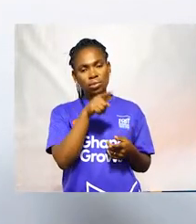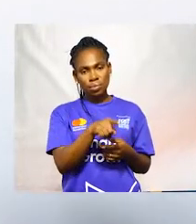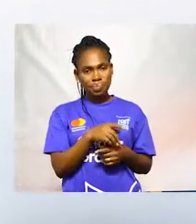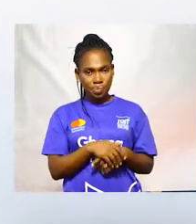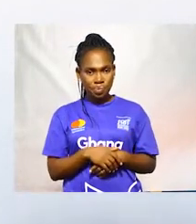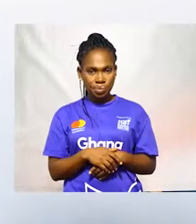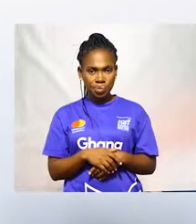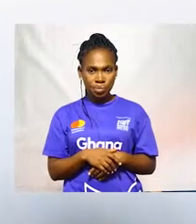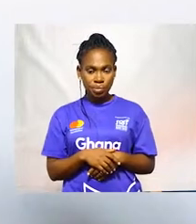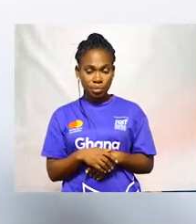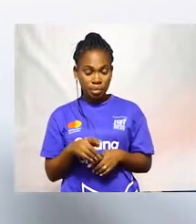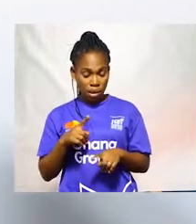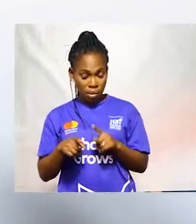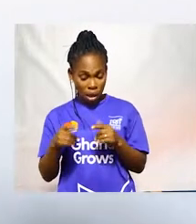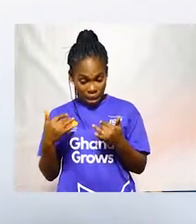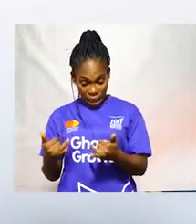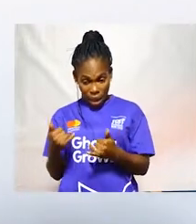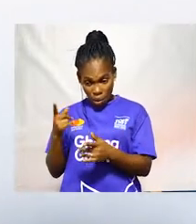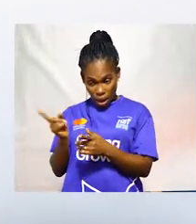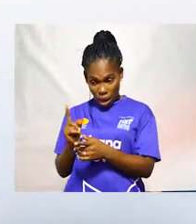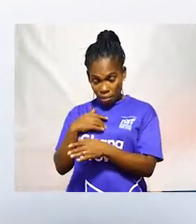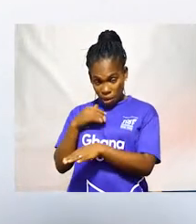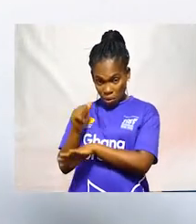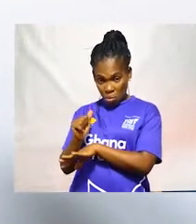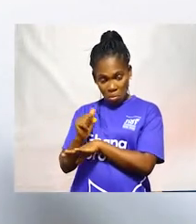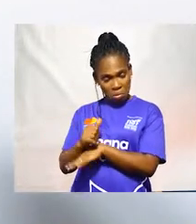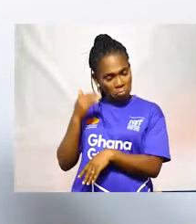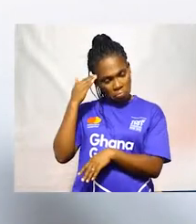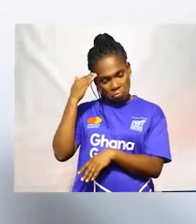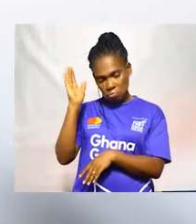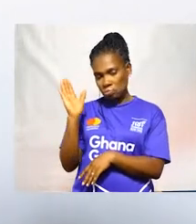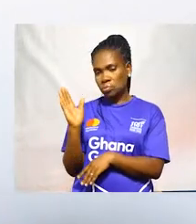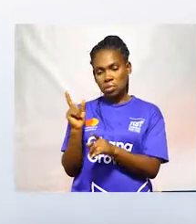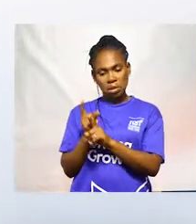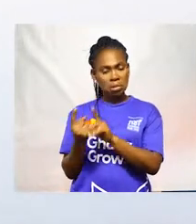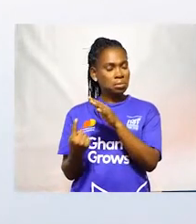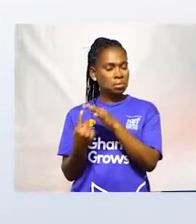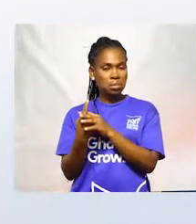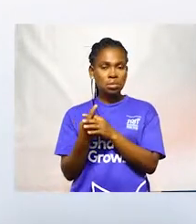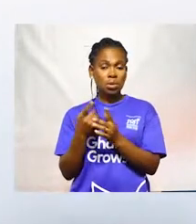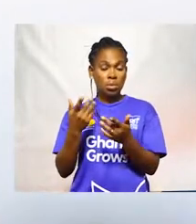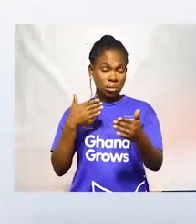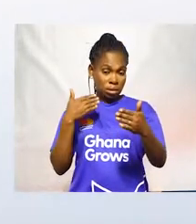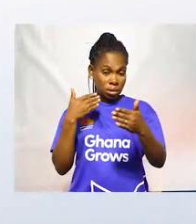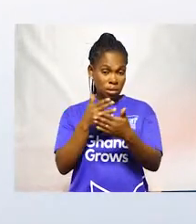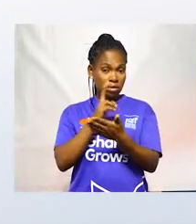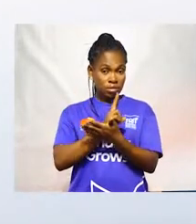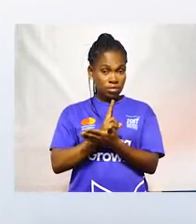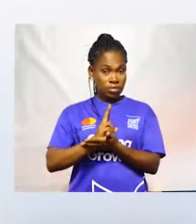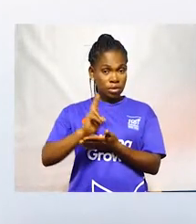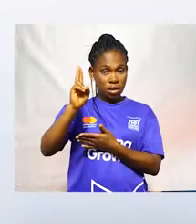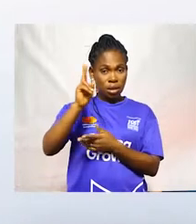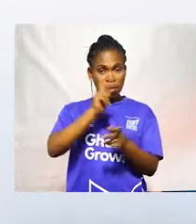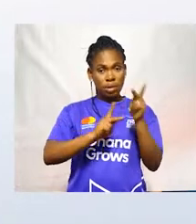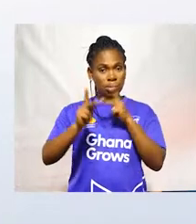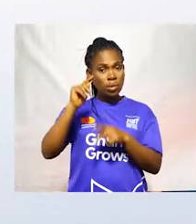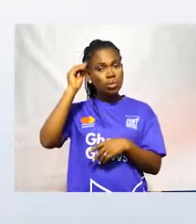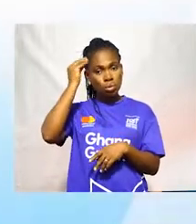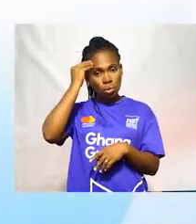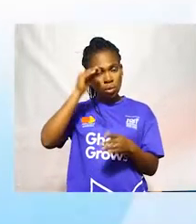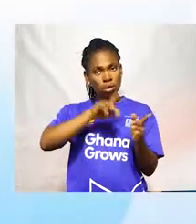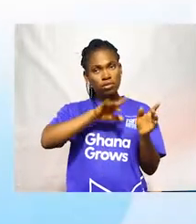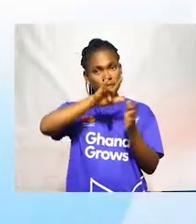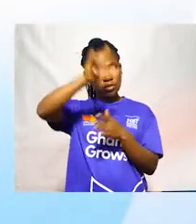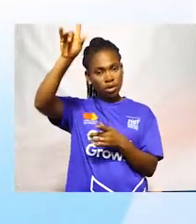today, I never saw it coming. I mean, when I was leaving the university, friends who were closer to me knew that I was going to China.